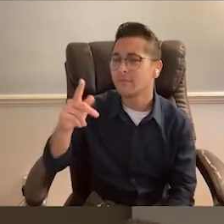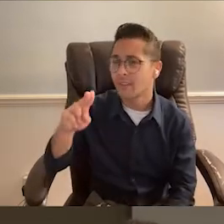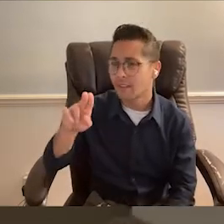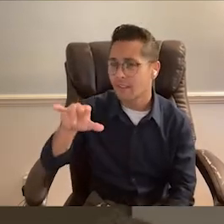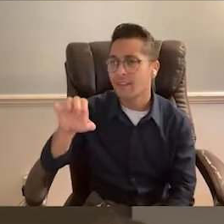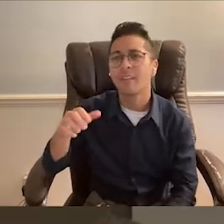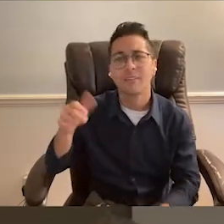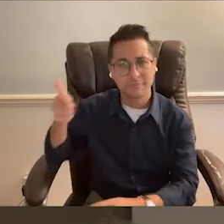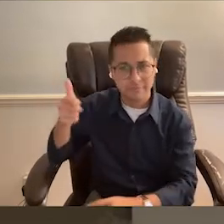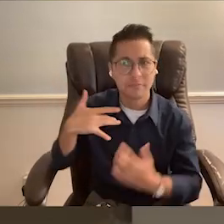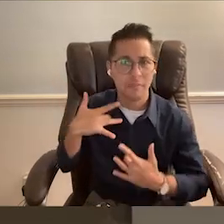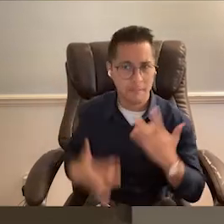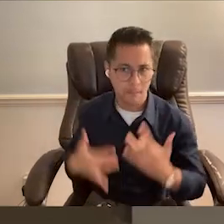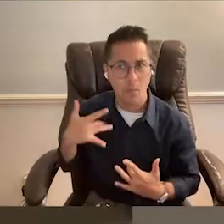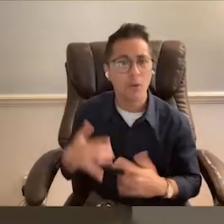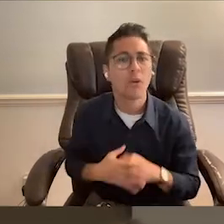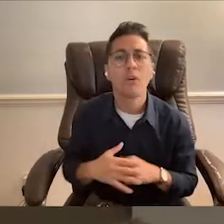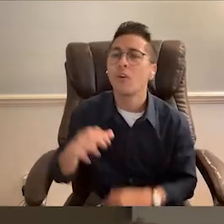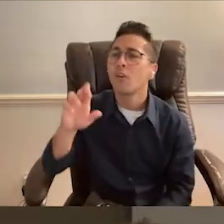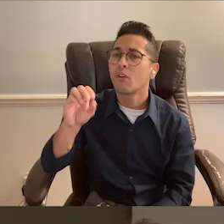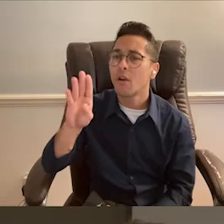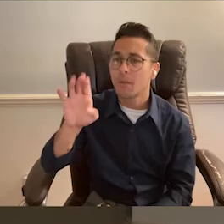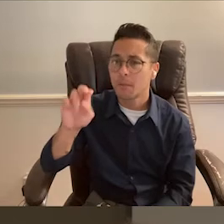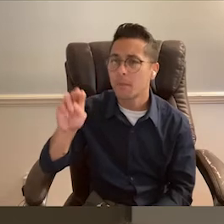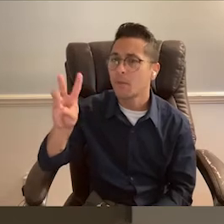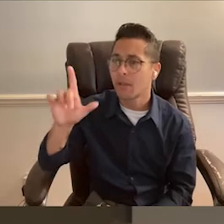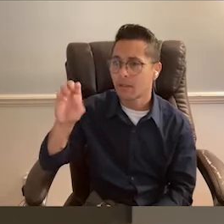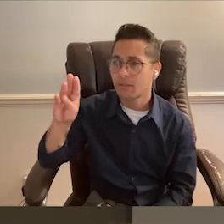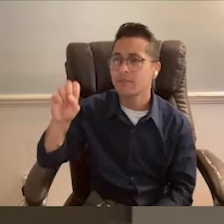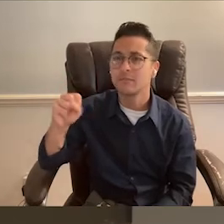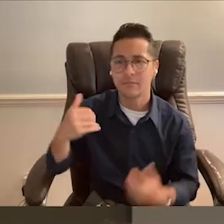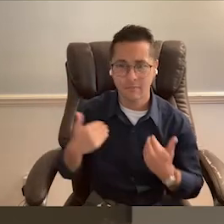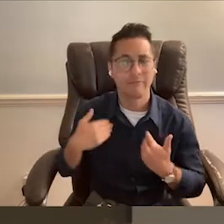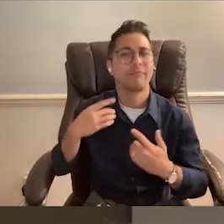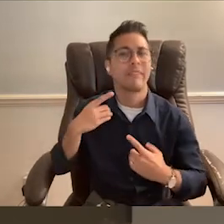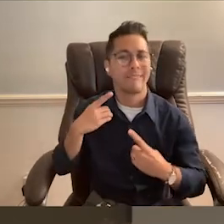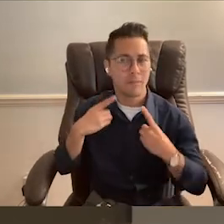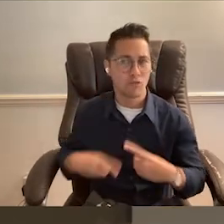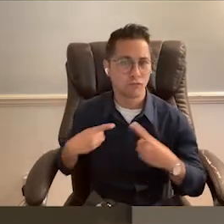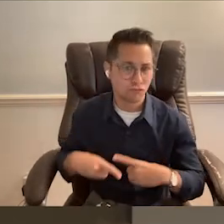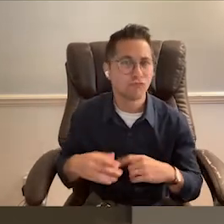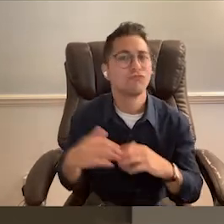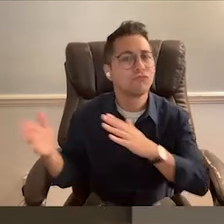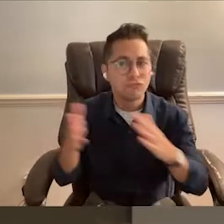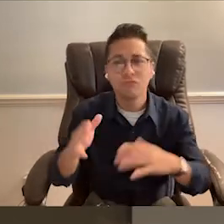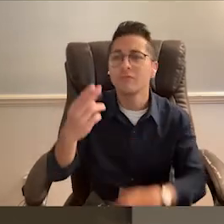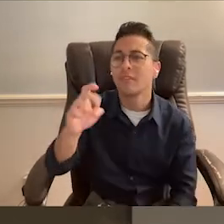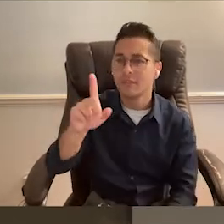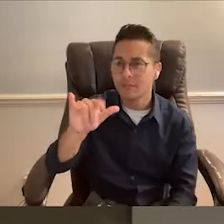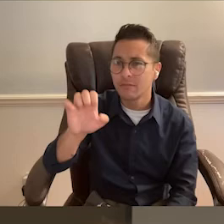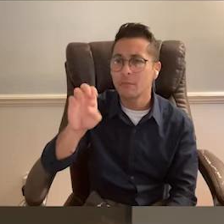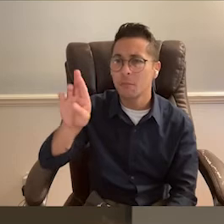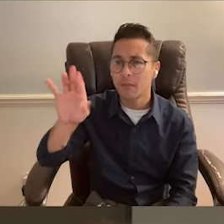depression. So, Oh my goodness. Kanye has bipolar. Bipolar. You can see. Oh, yeah. Robin Williams has